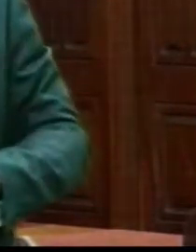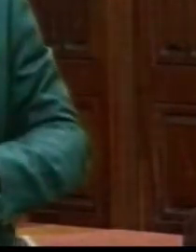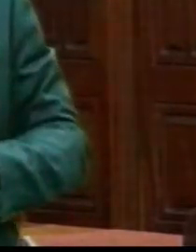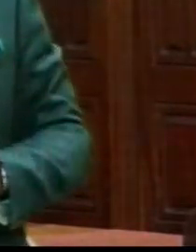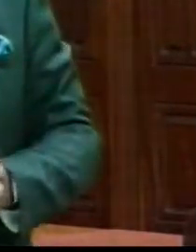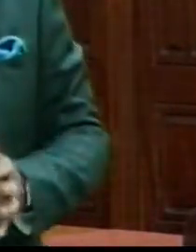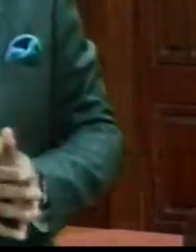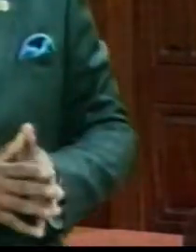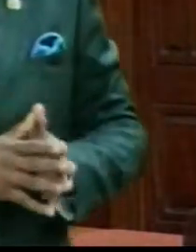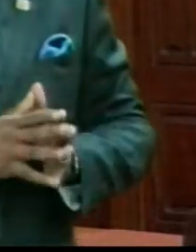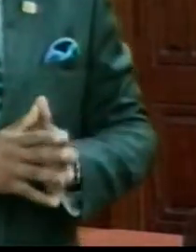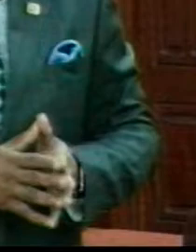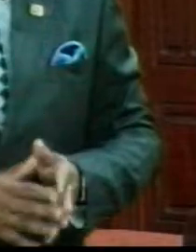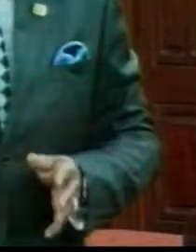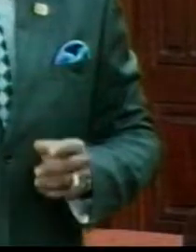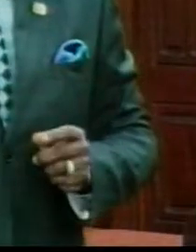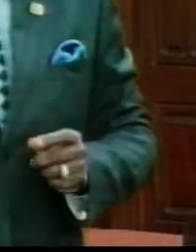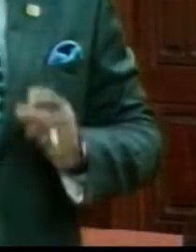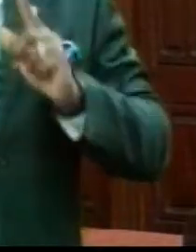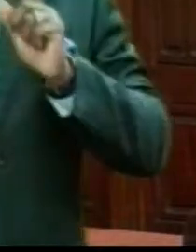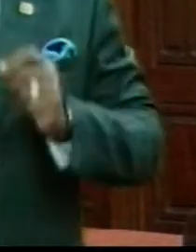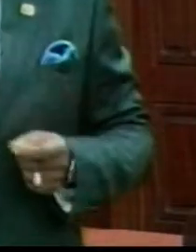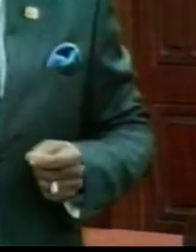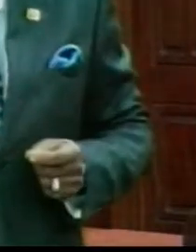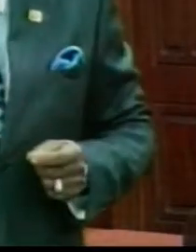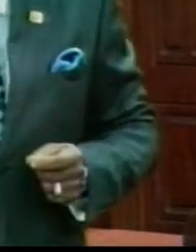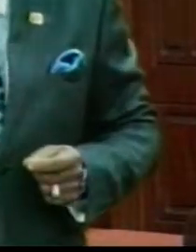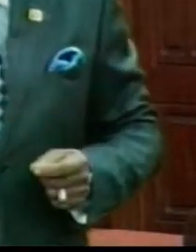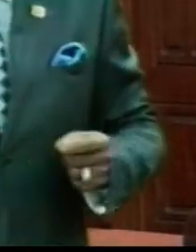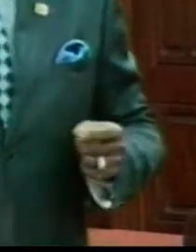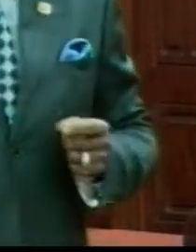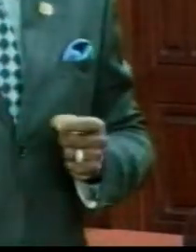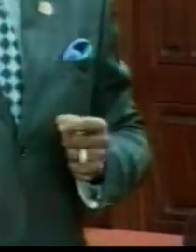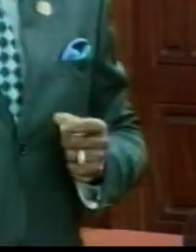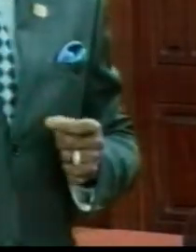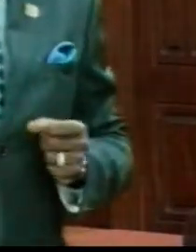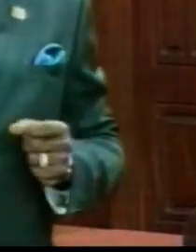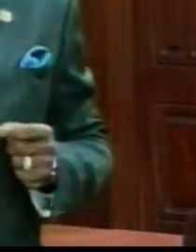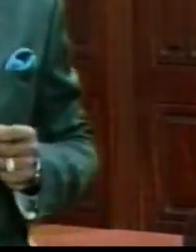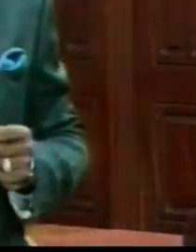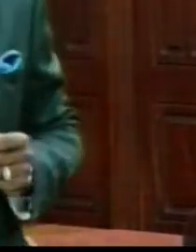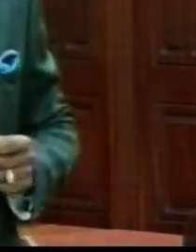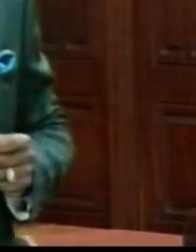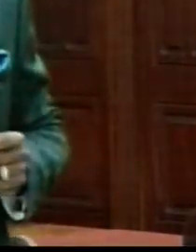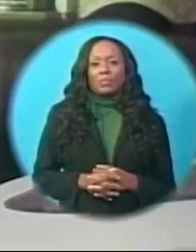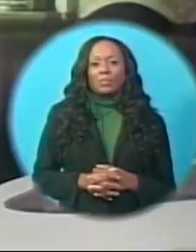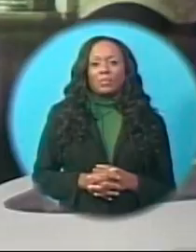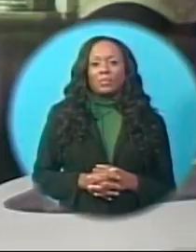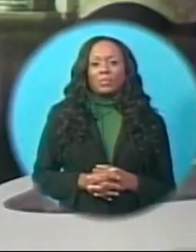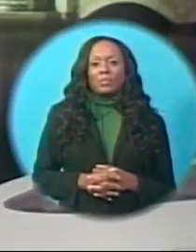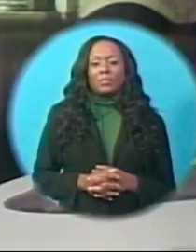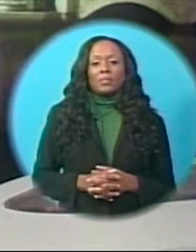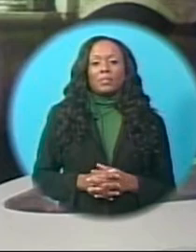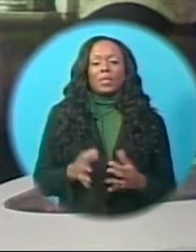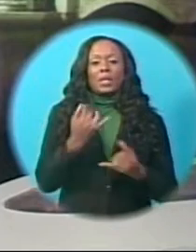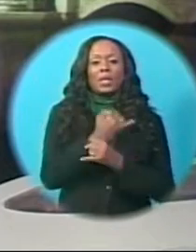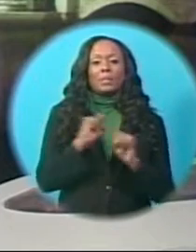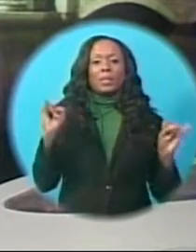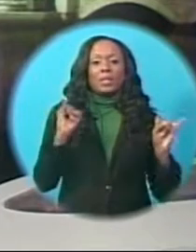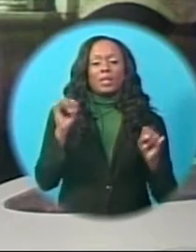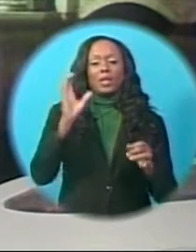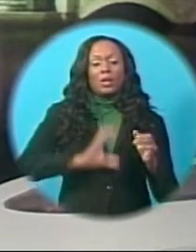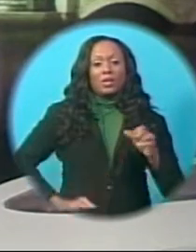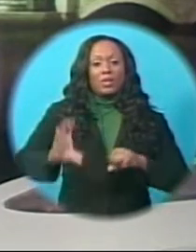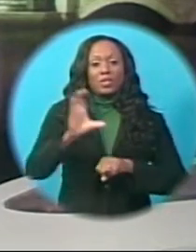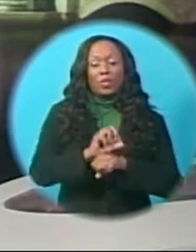all kinds of ridiculous criticism yesterday. How the money is being wasted. Independent